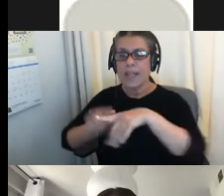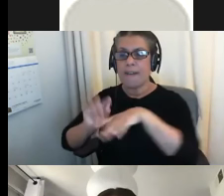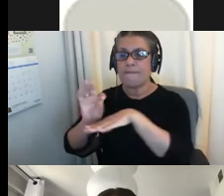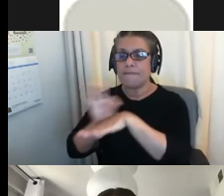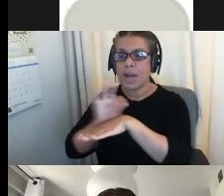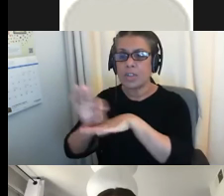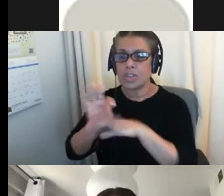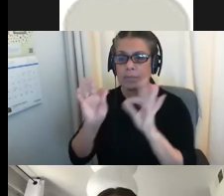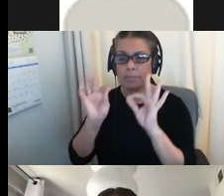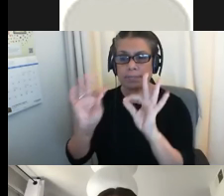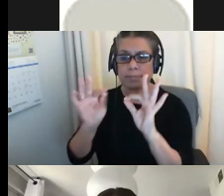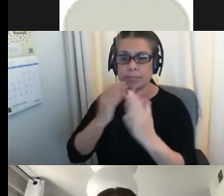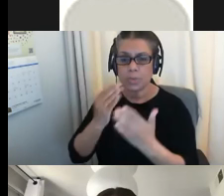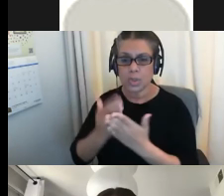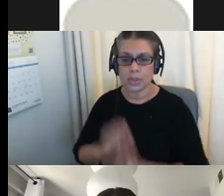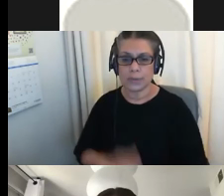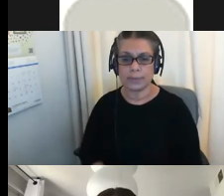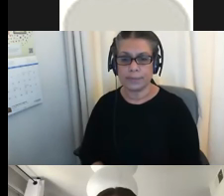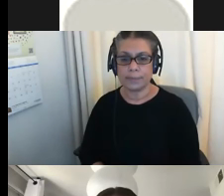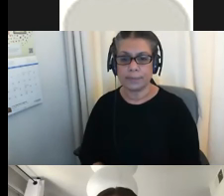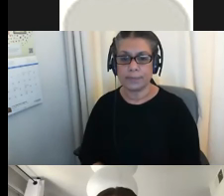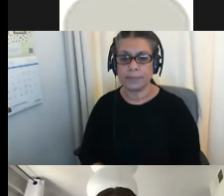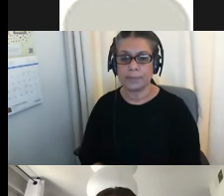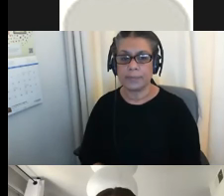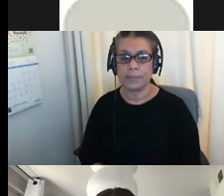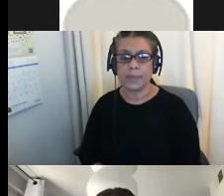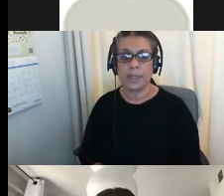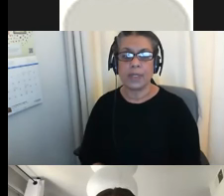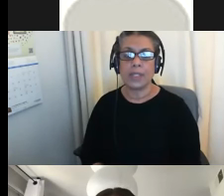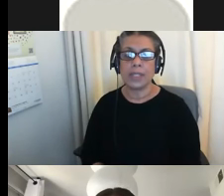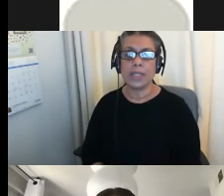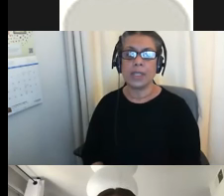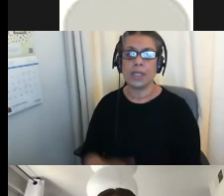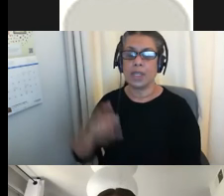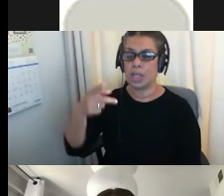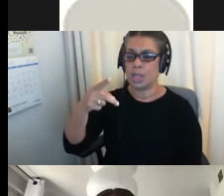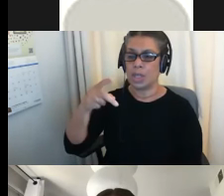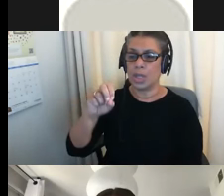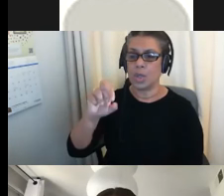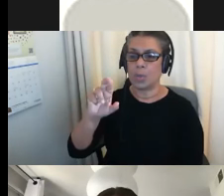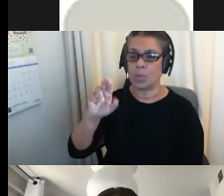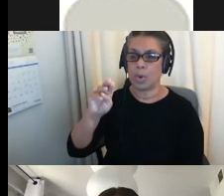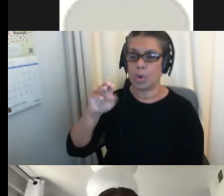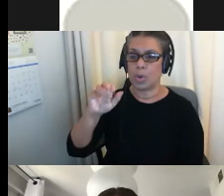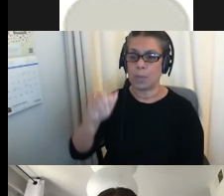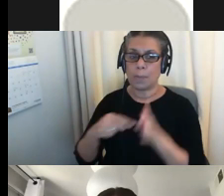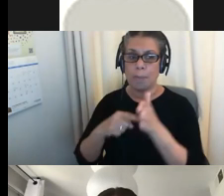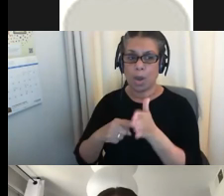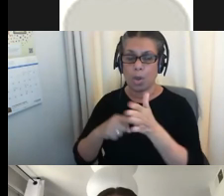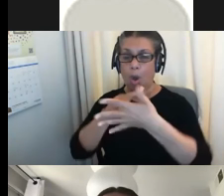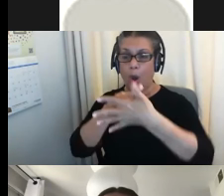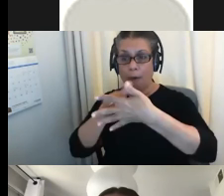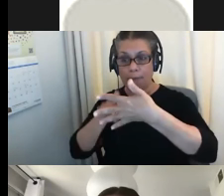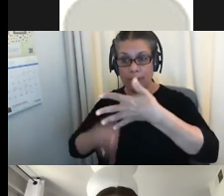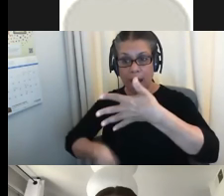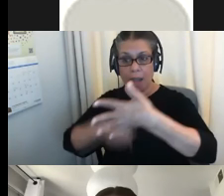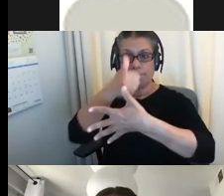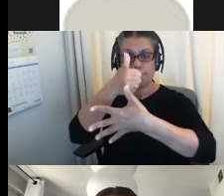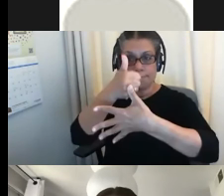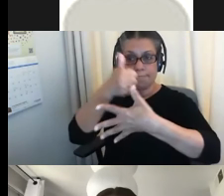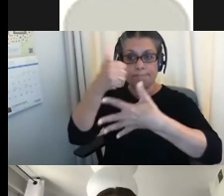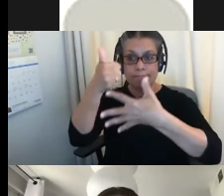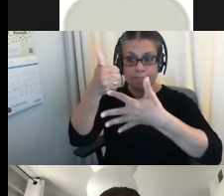domains. And this theorized model, the PERMA model, says that these 5 areas have to be working well and be fulfilled in